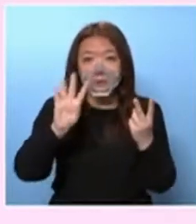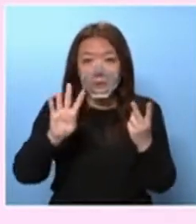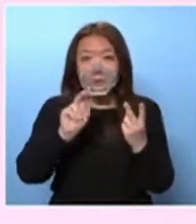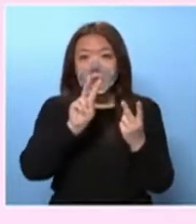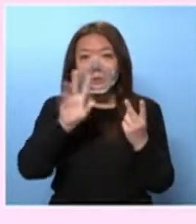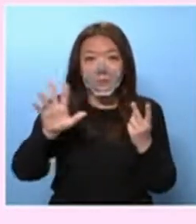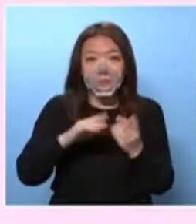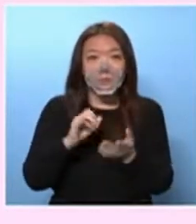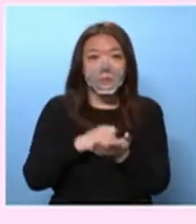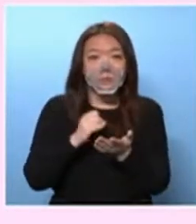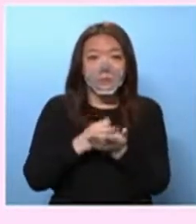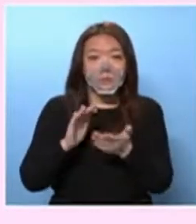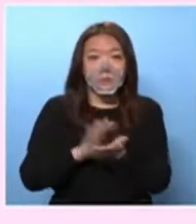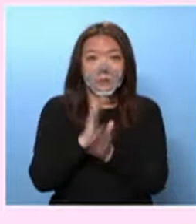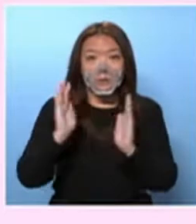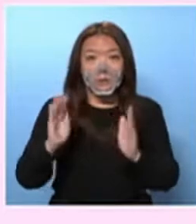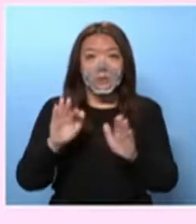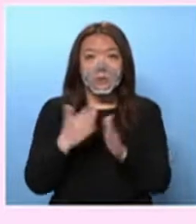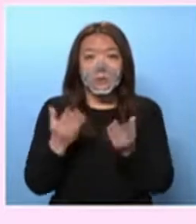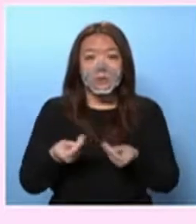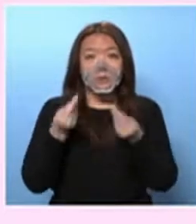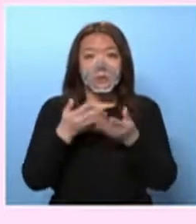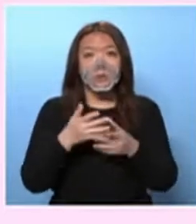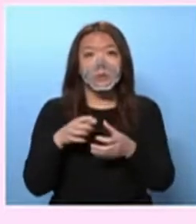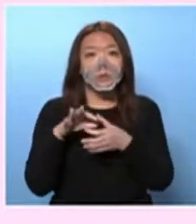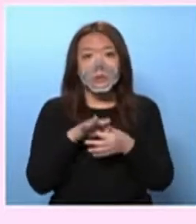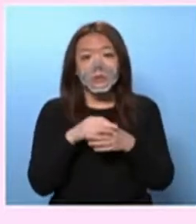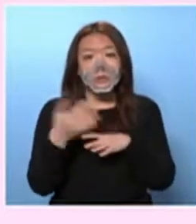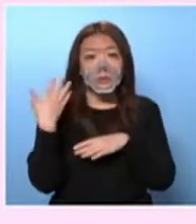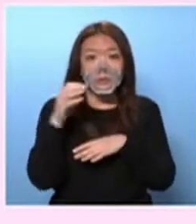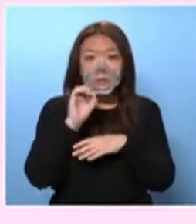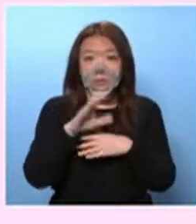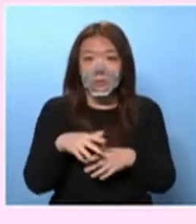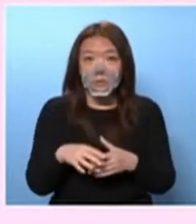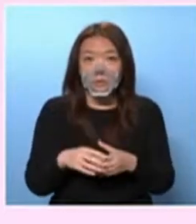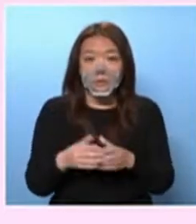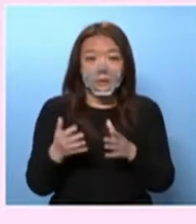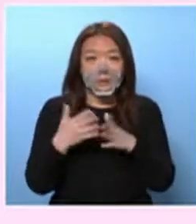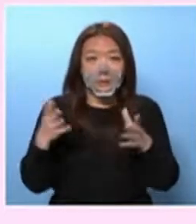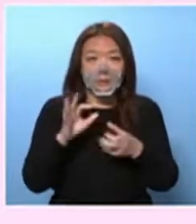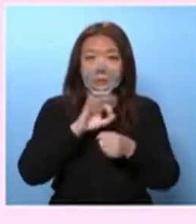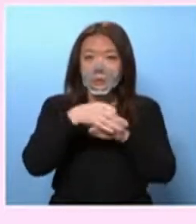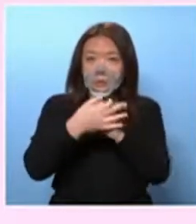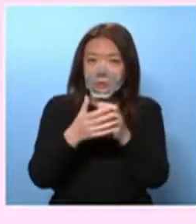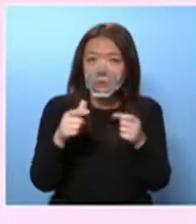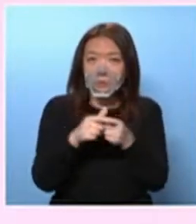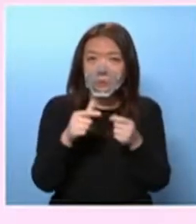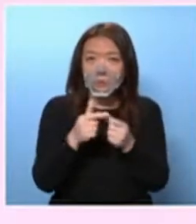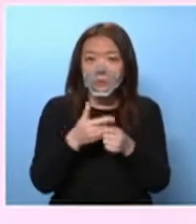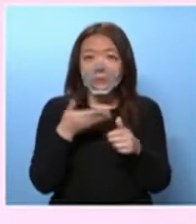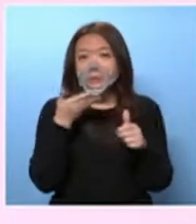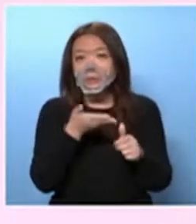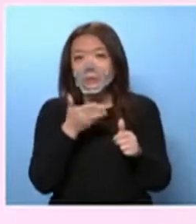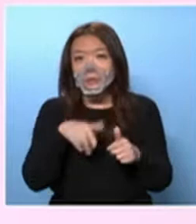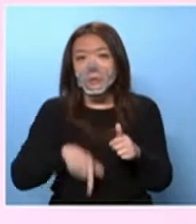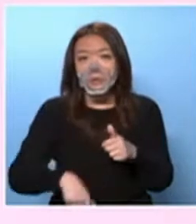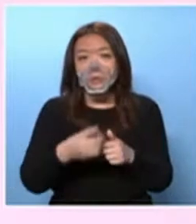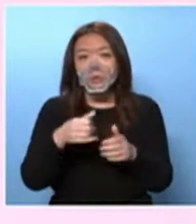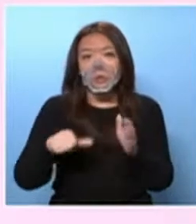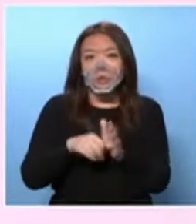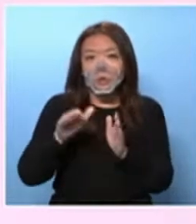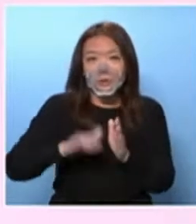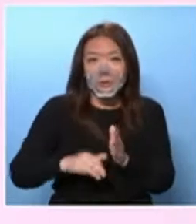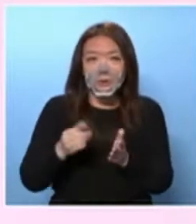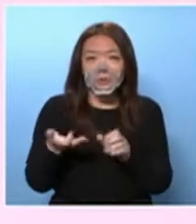time, we will consider introducing a domestic minimum top-up tax with regard to the aforesaid MNEs, starting from the year